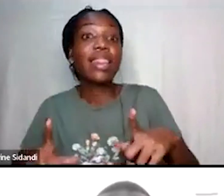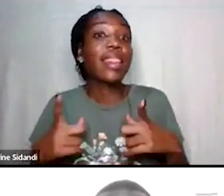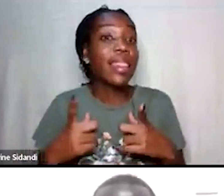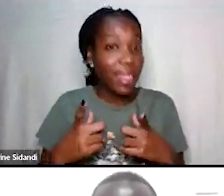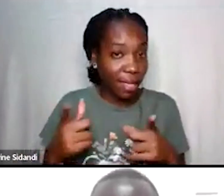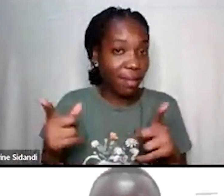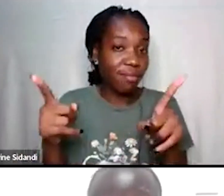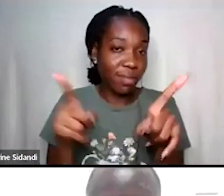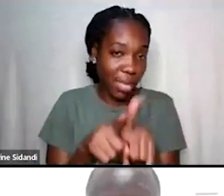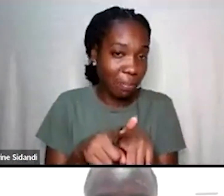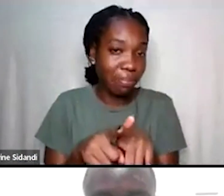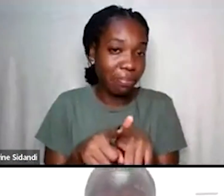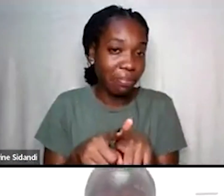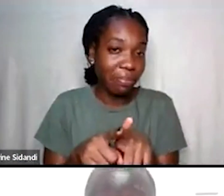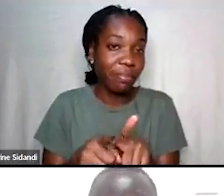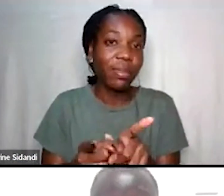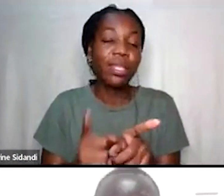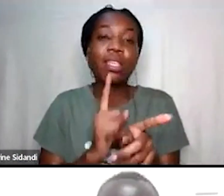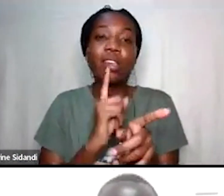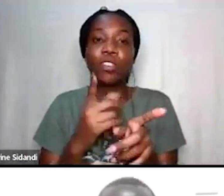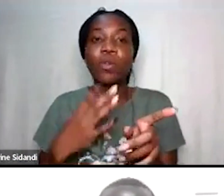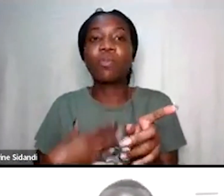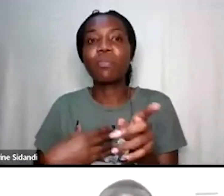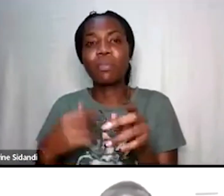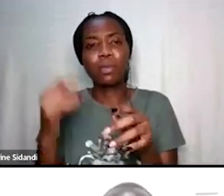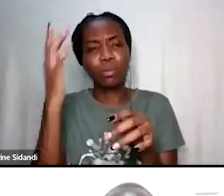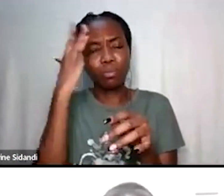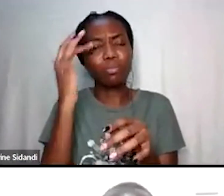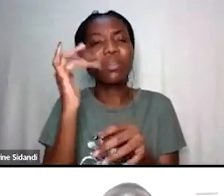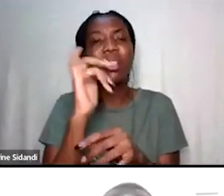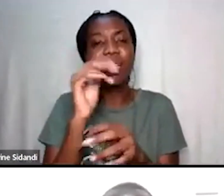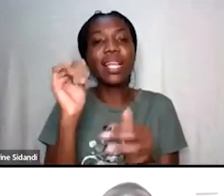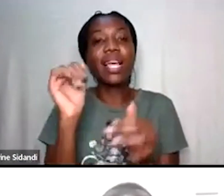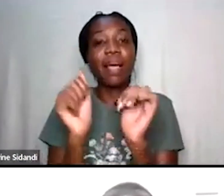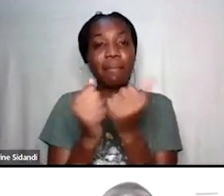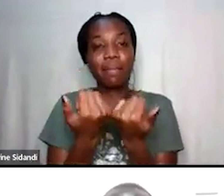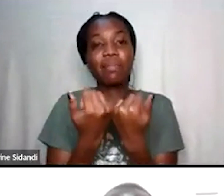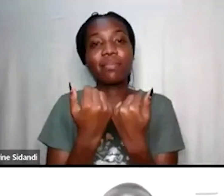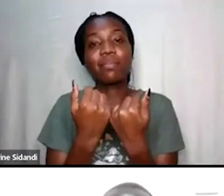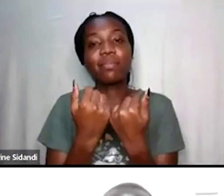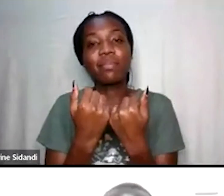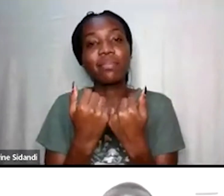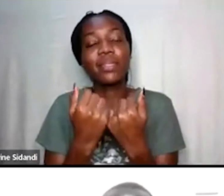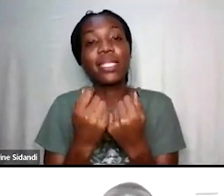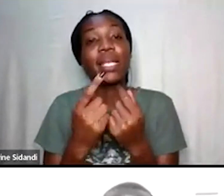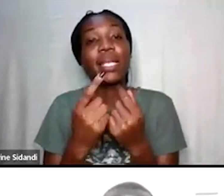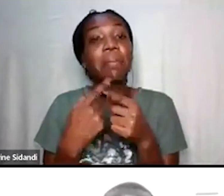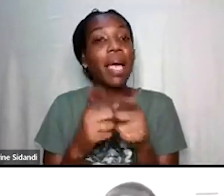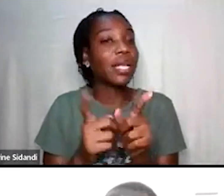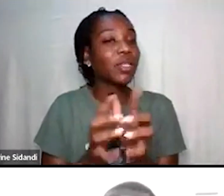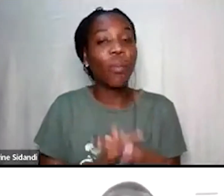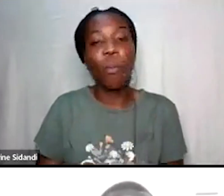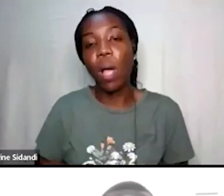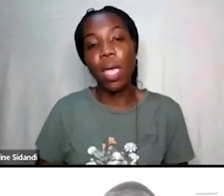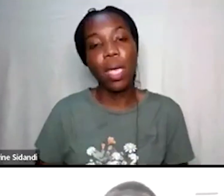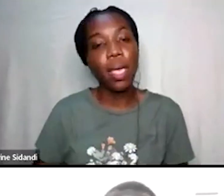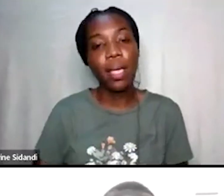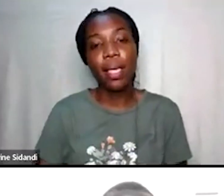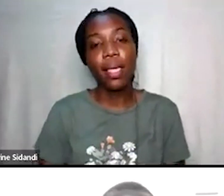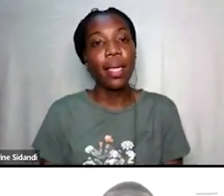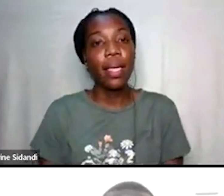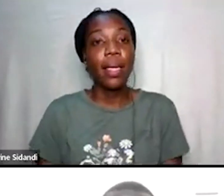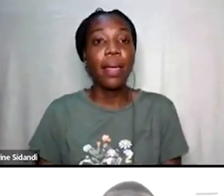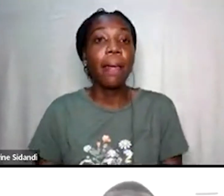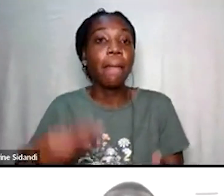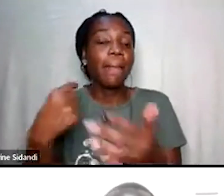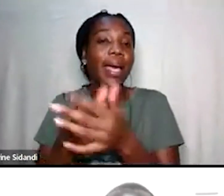well. So I've noticed that happens every now and then. But hey, please buy Sarah's